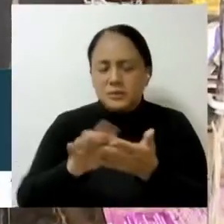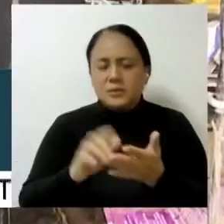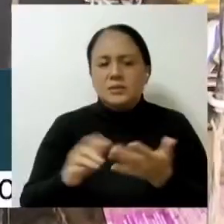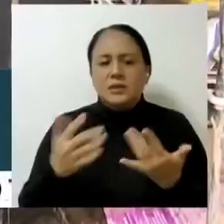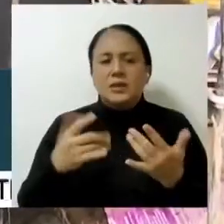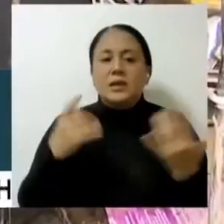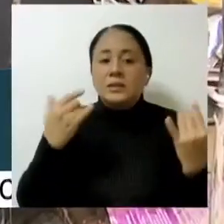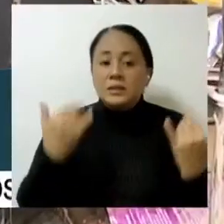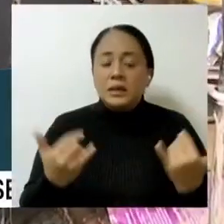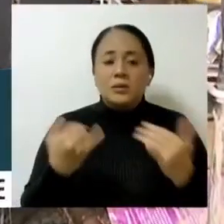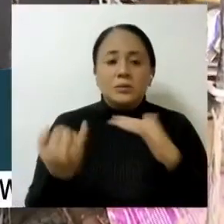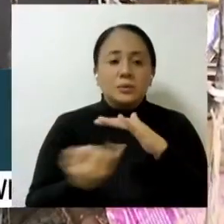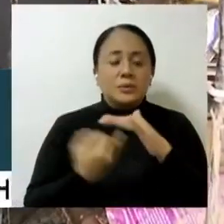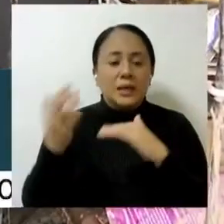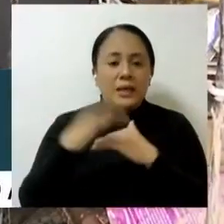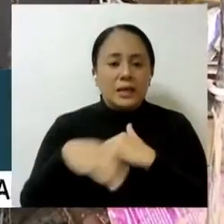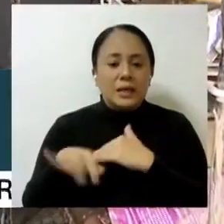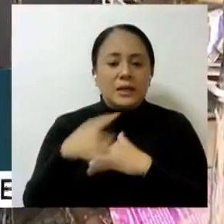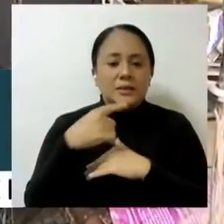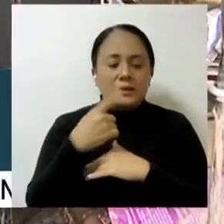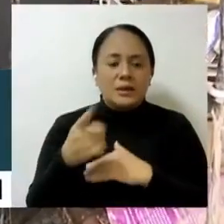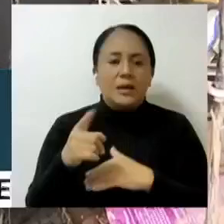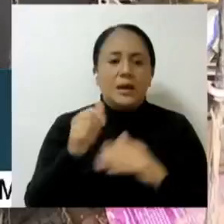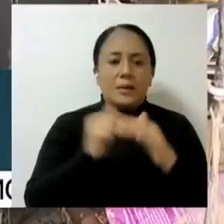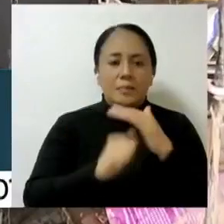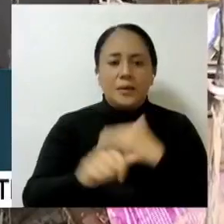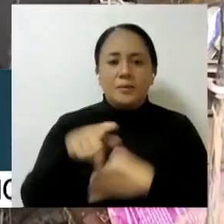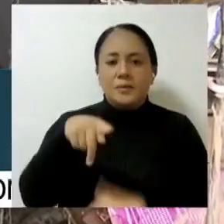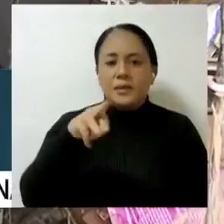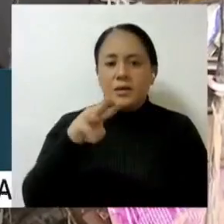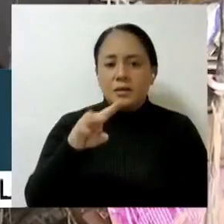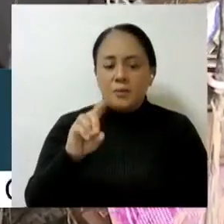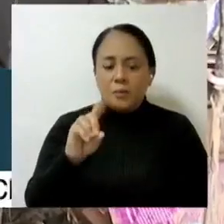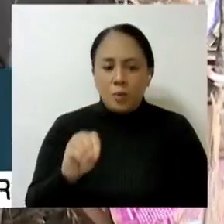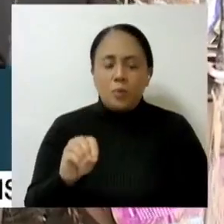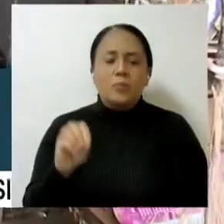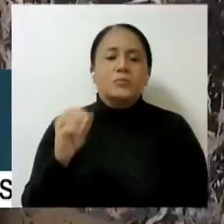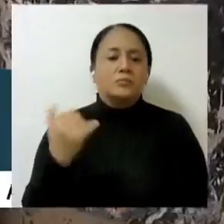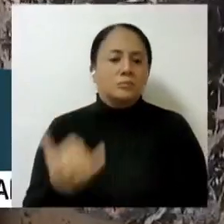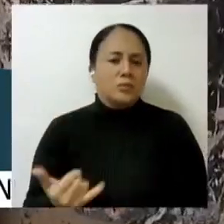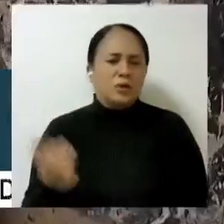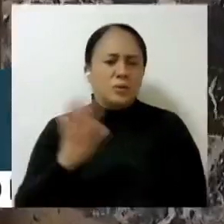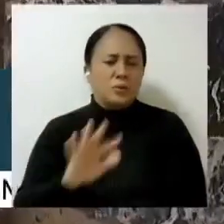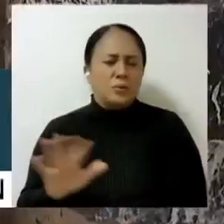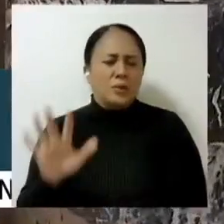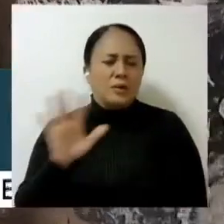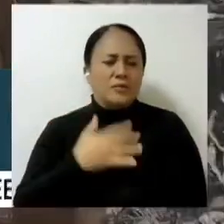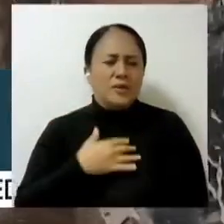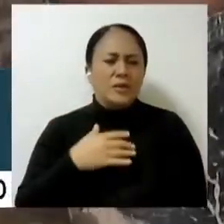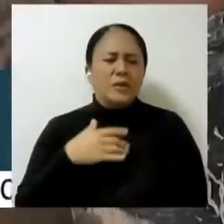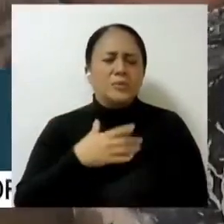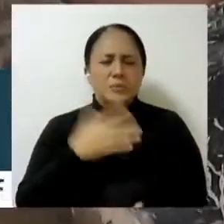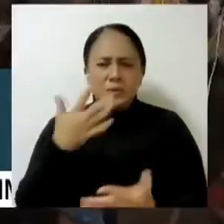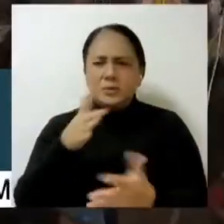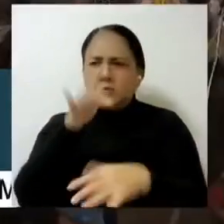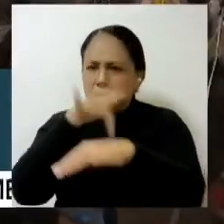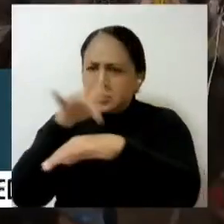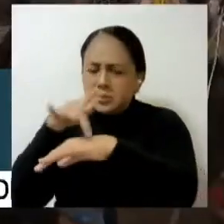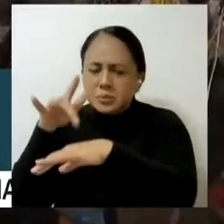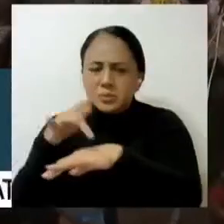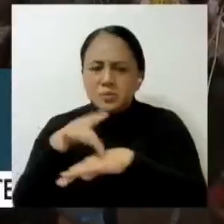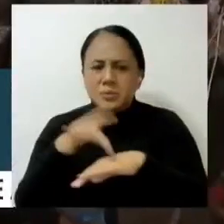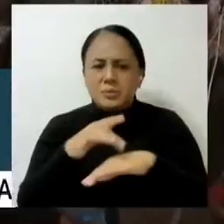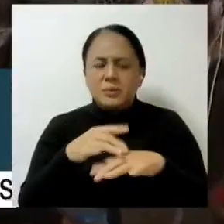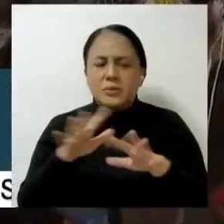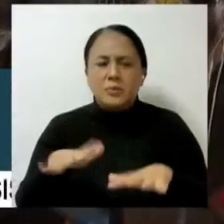Abra PDRRMO, so far they have already reached all the areas which were also flooded during the onslaught of the typhoon.